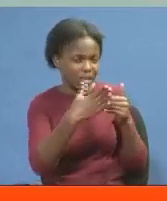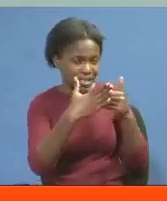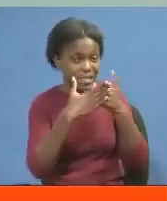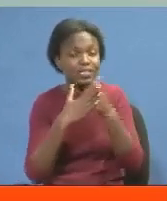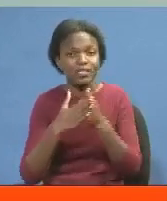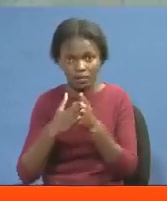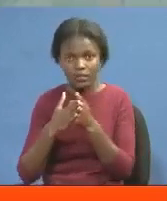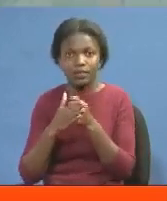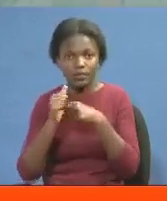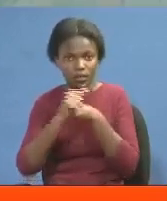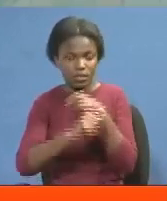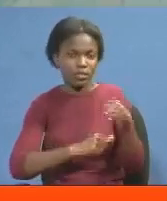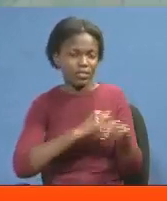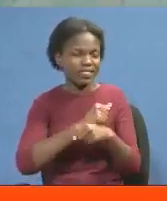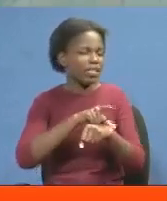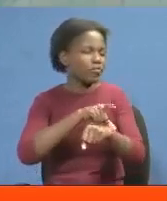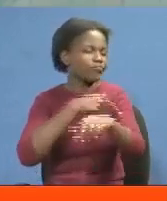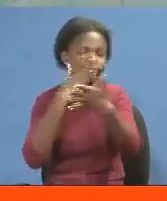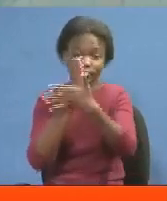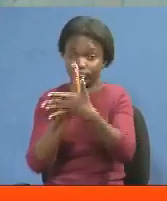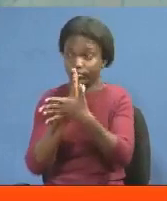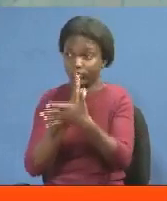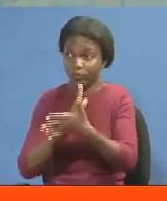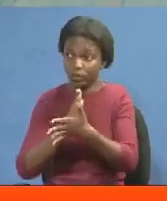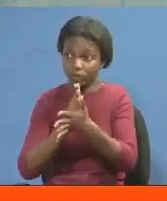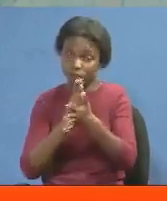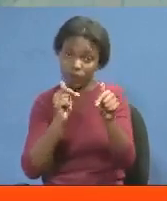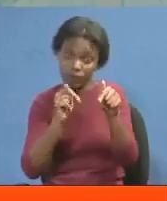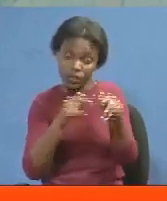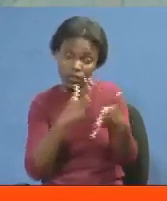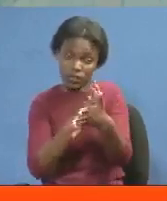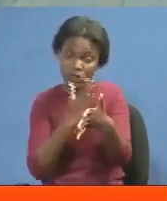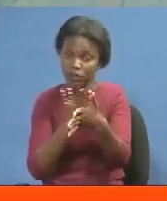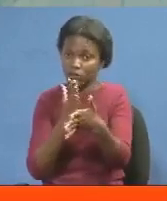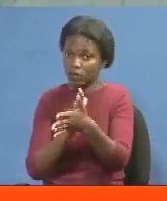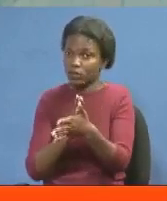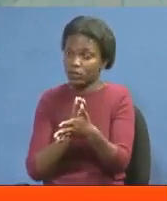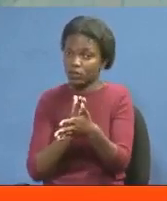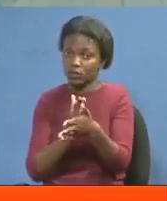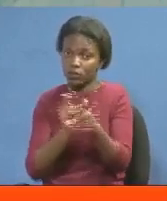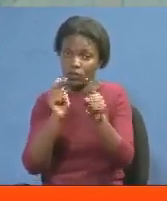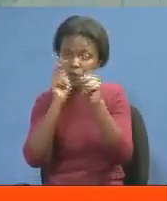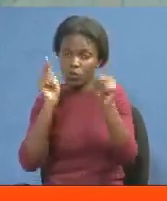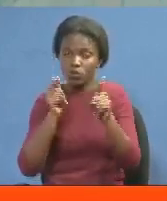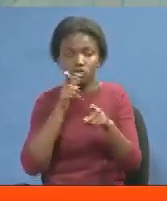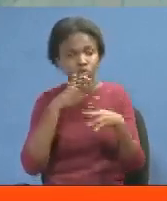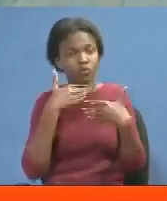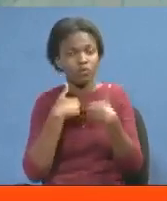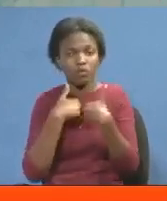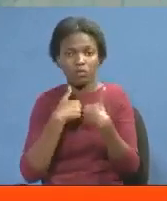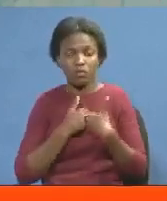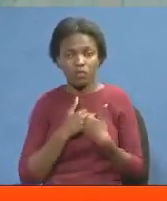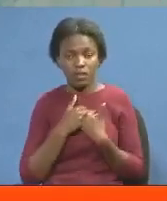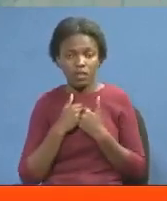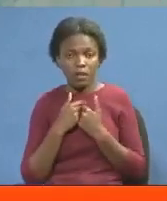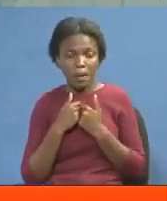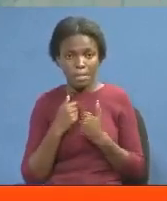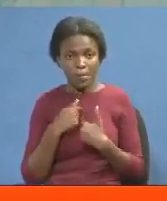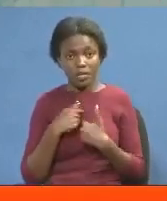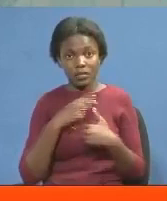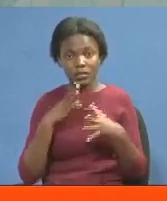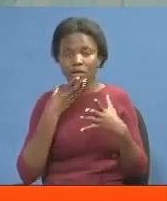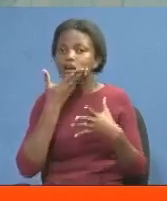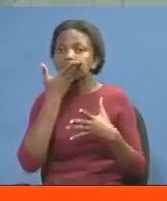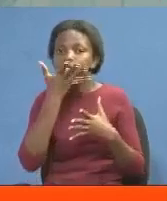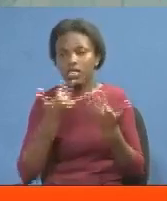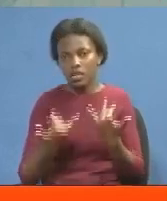time. Yeah. All they know is home. Mm-hmm. And this quickly brings me, maybe this is a question you have ahead, and maybe I can answer it quite in advance. All